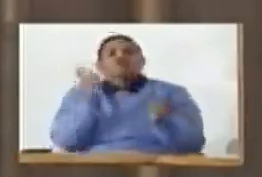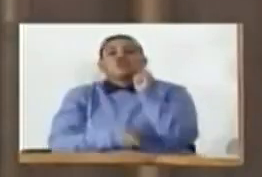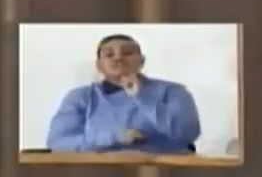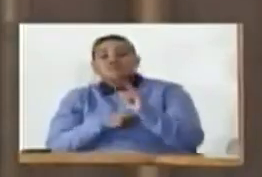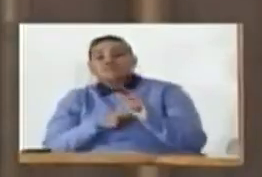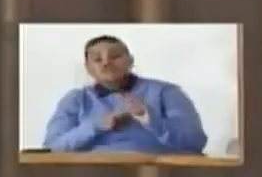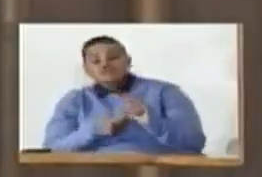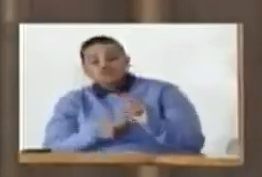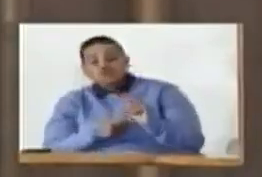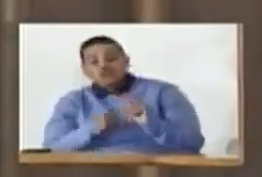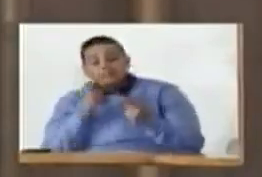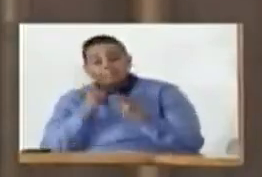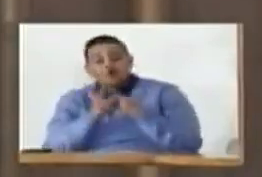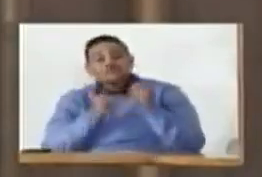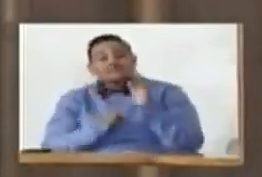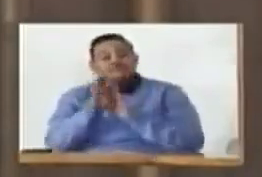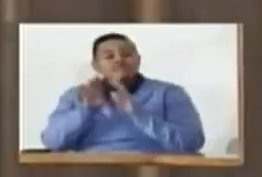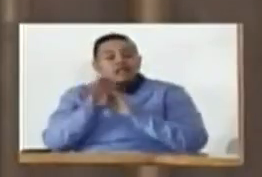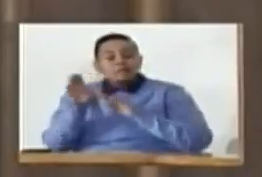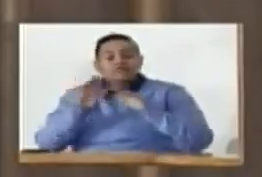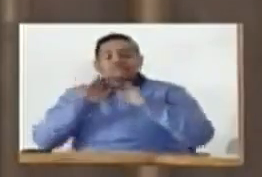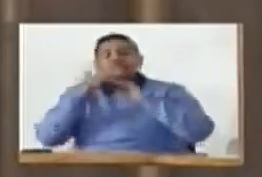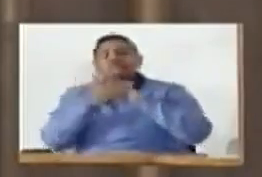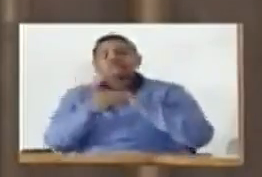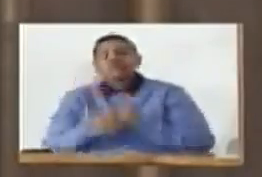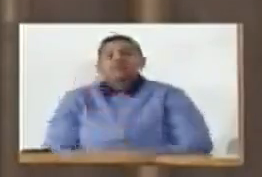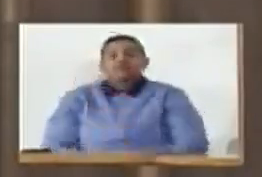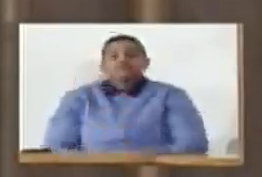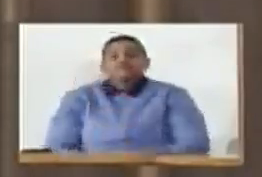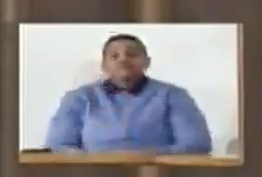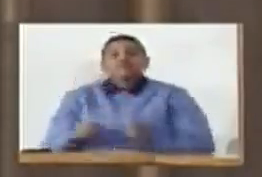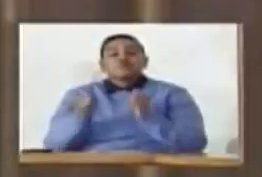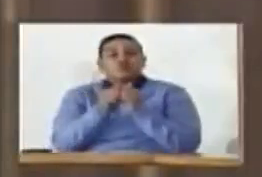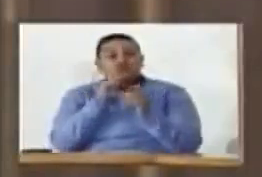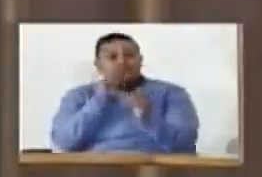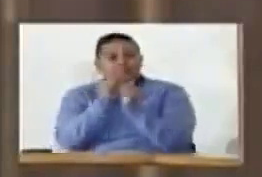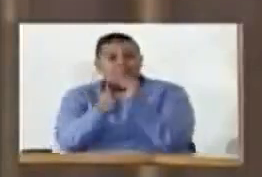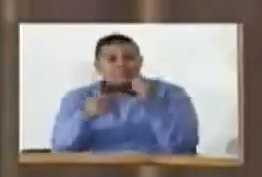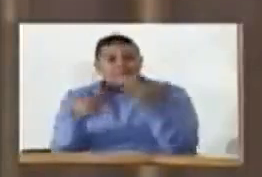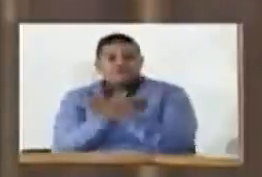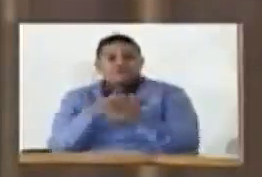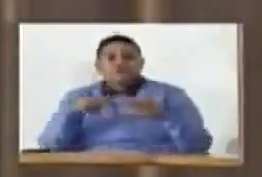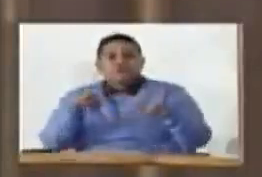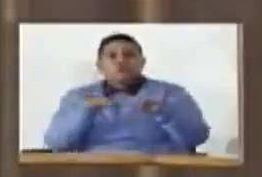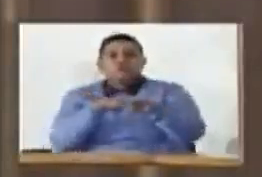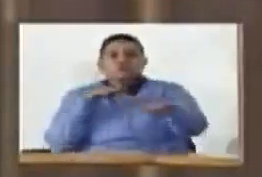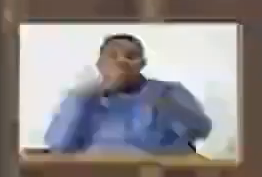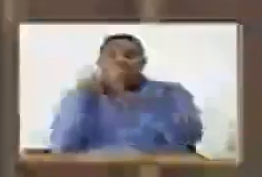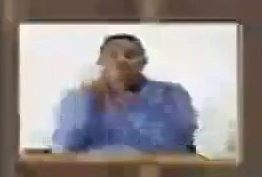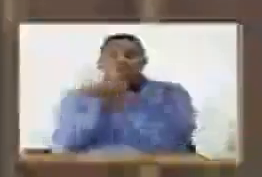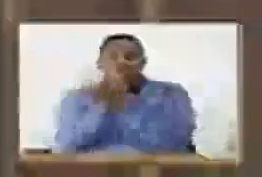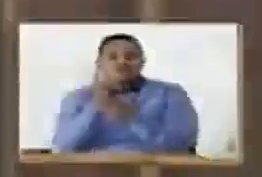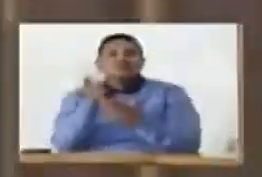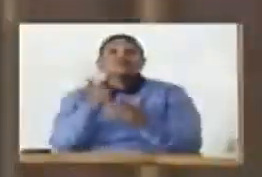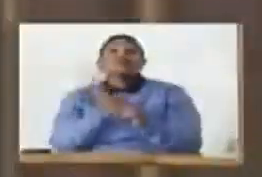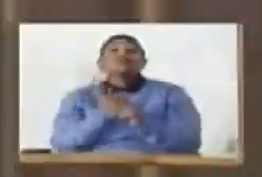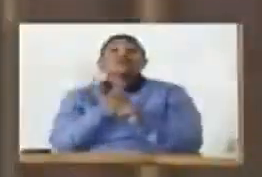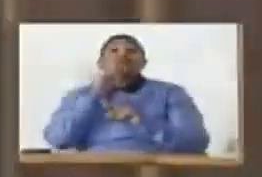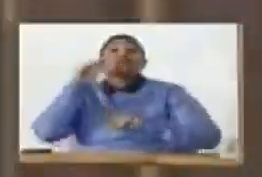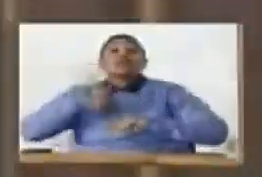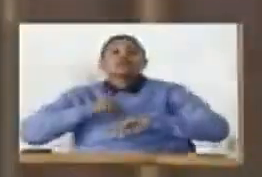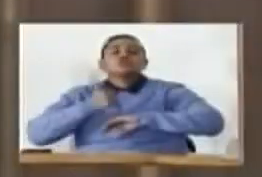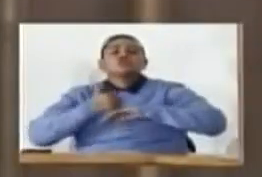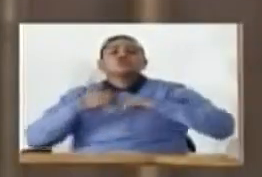transformation and development of Jamaica. With the passage of the new Road Traffic Act and the introduction